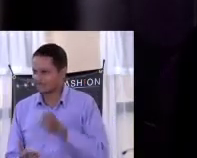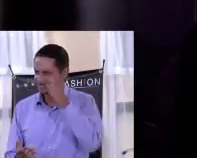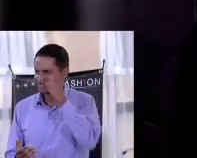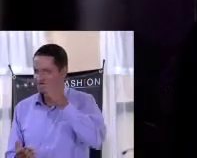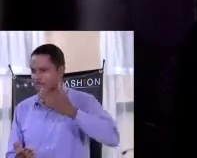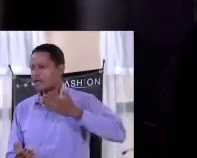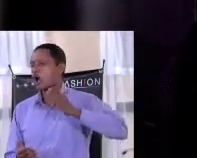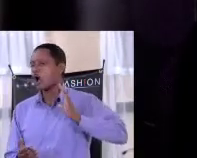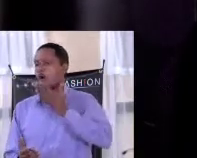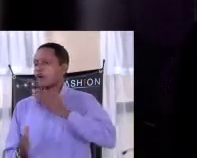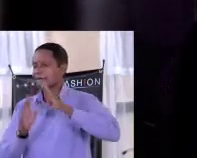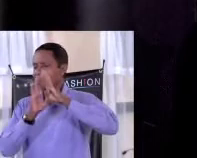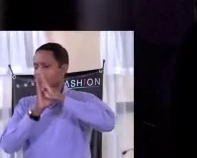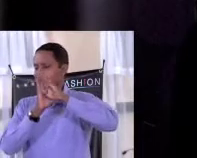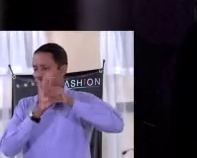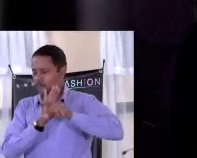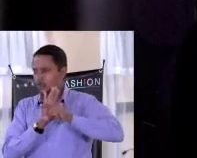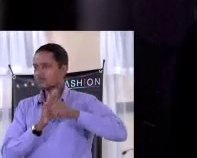situation, that